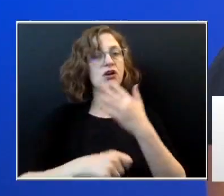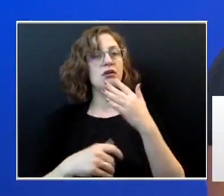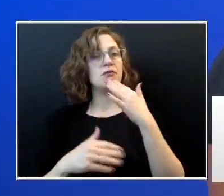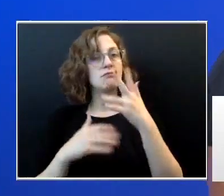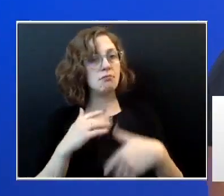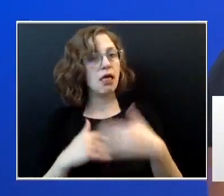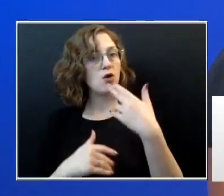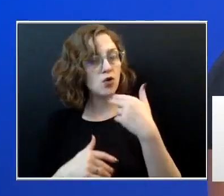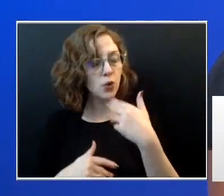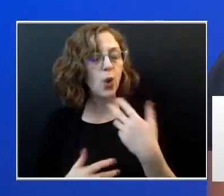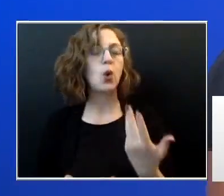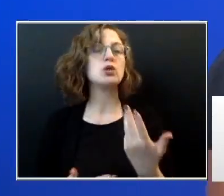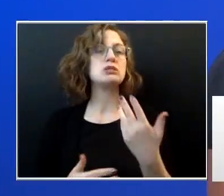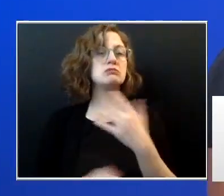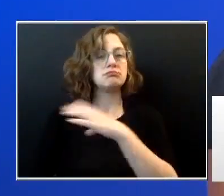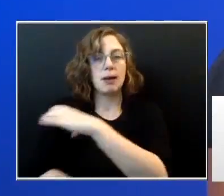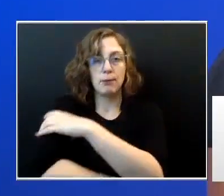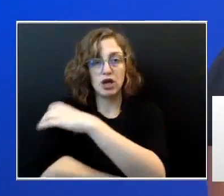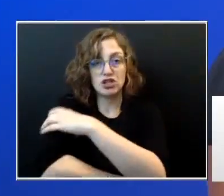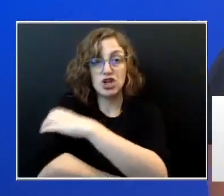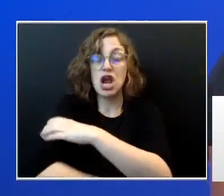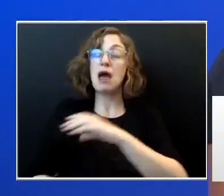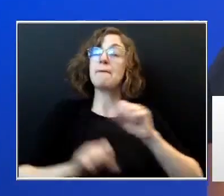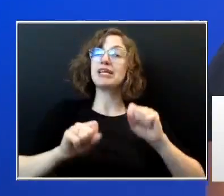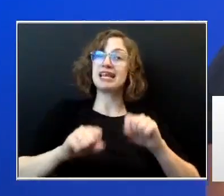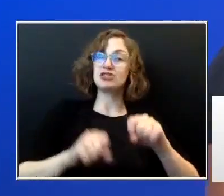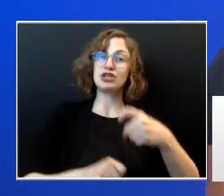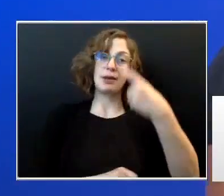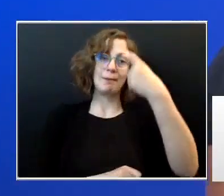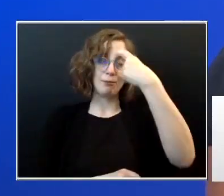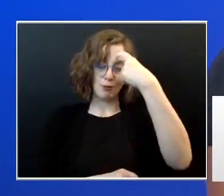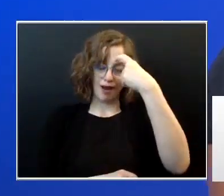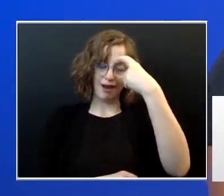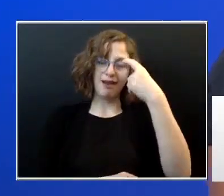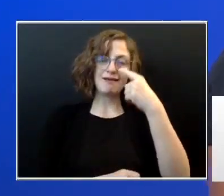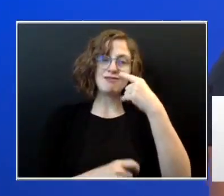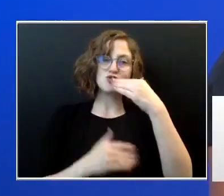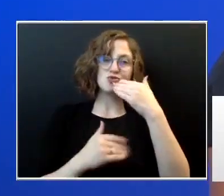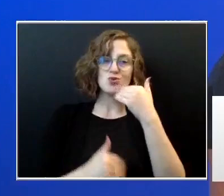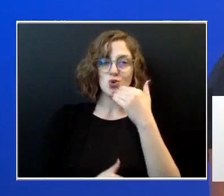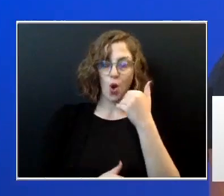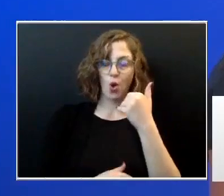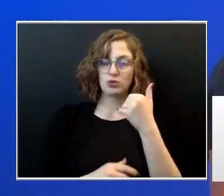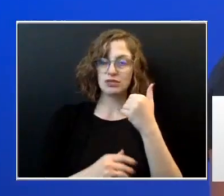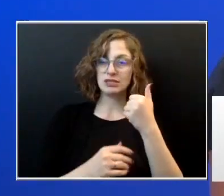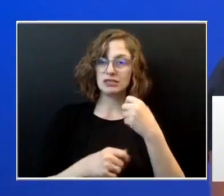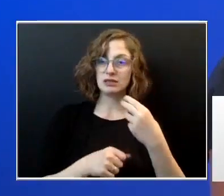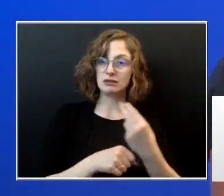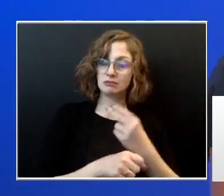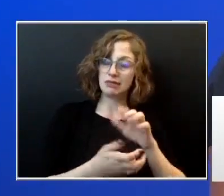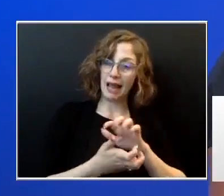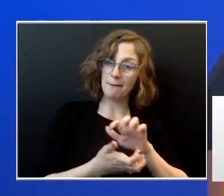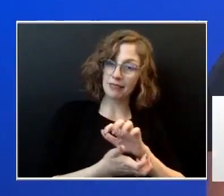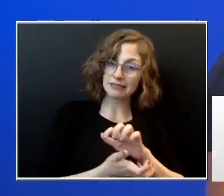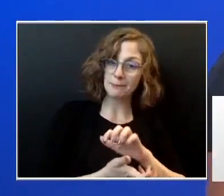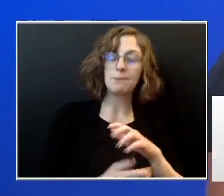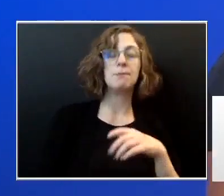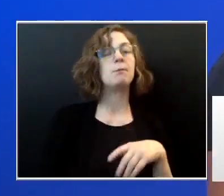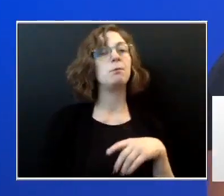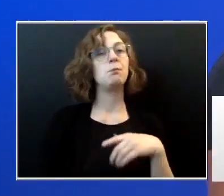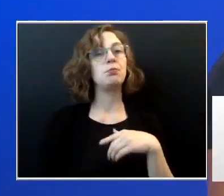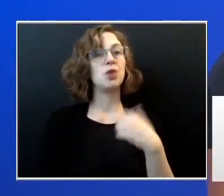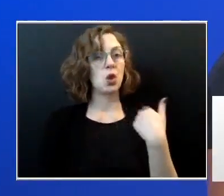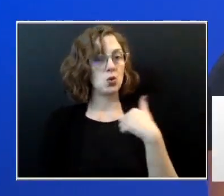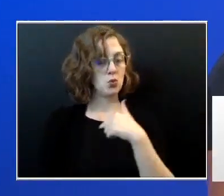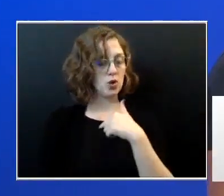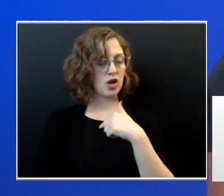potentially brain glucose metabolism, which is what we're looking for. And so we're after some of those modifiable risk factors that